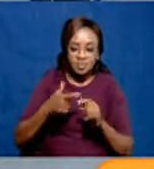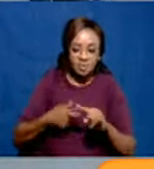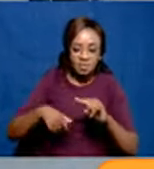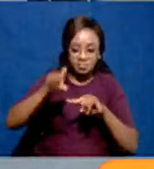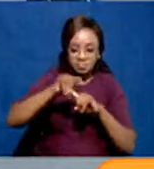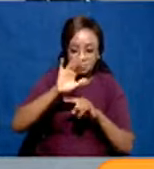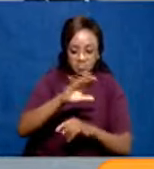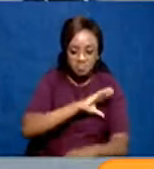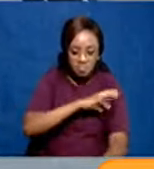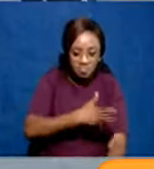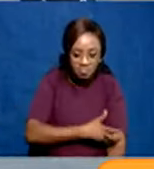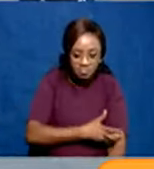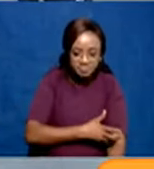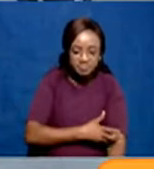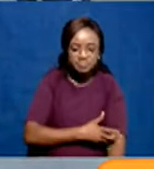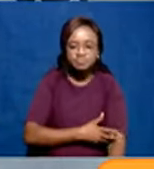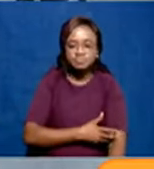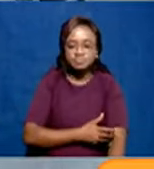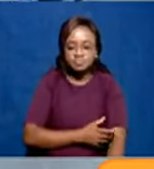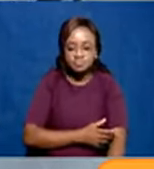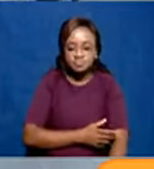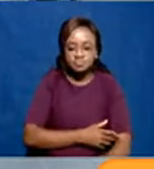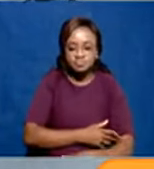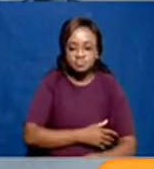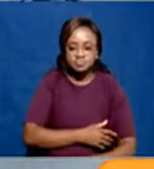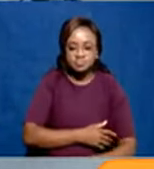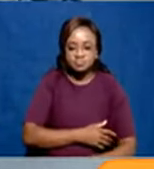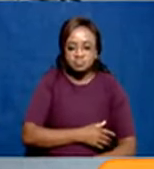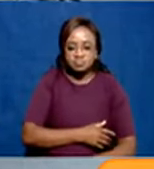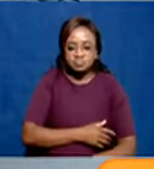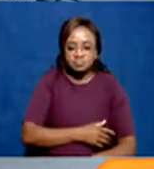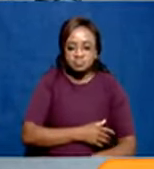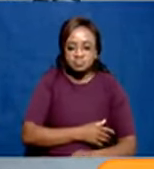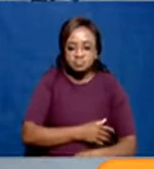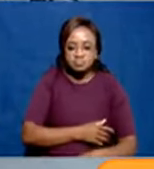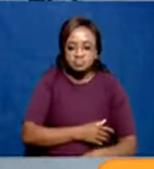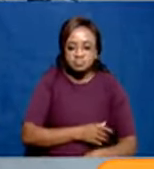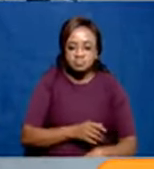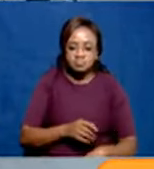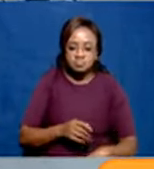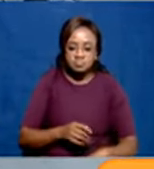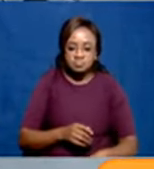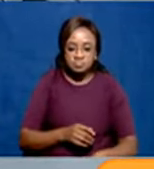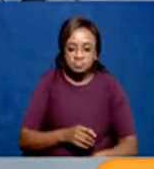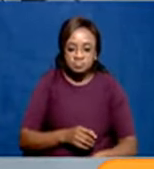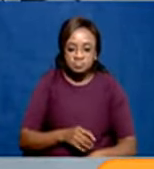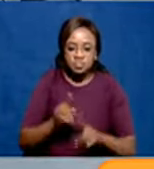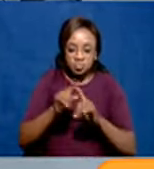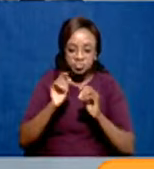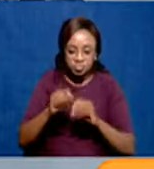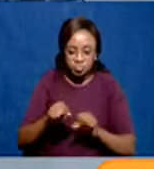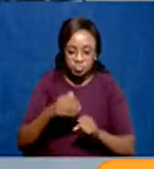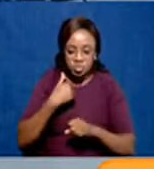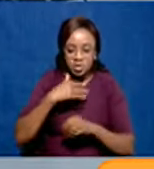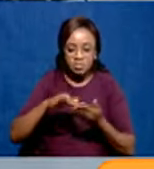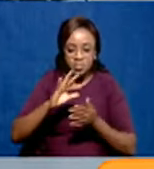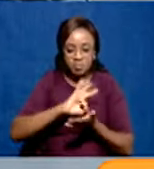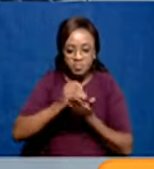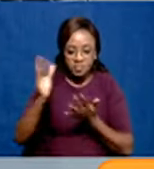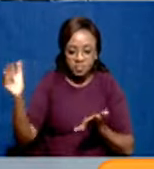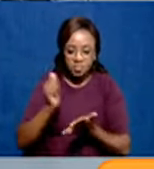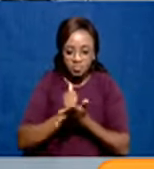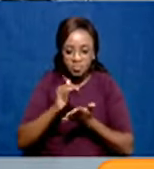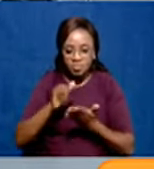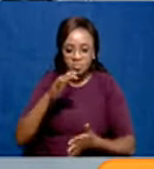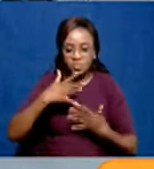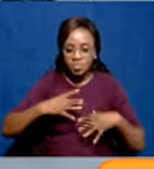capacity. First of all, the supplies, because of the ring fencing, they'll be able to get better supplies. They'll have more funds to be able to employ additional health workers. So we want these facilities to